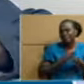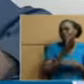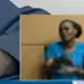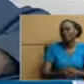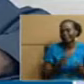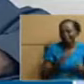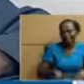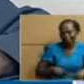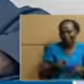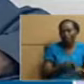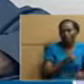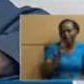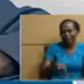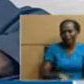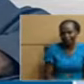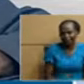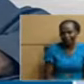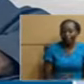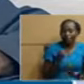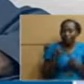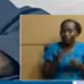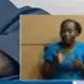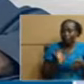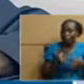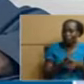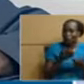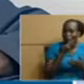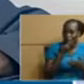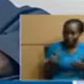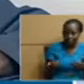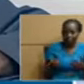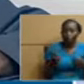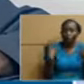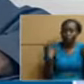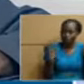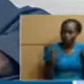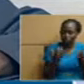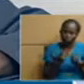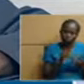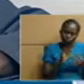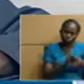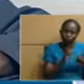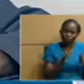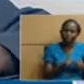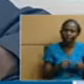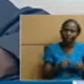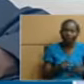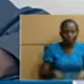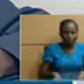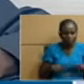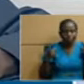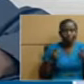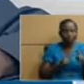going through today. If we adopt the basic principles of washing hands, keeping healthy, we are likely to live longer. So that